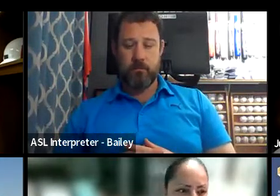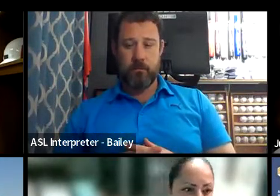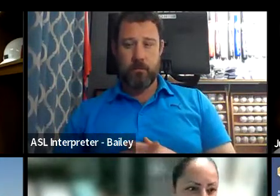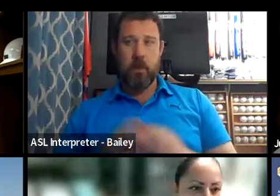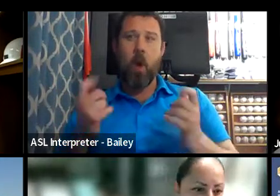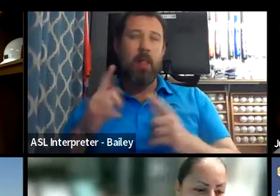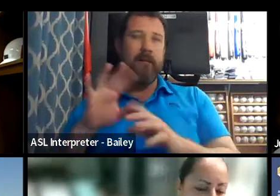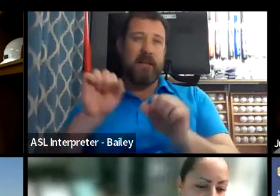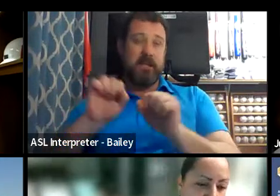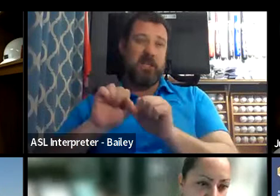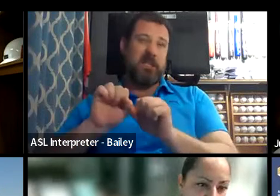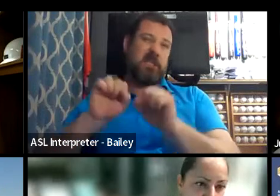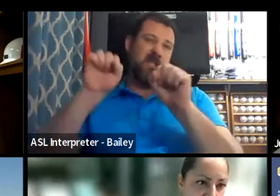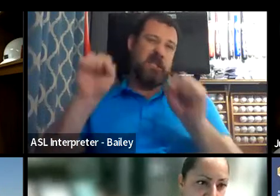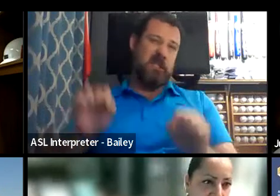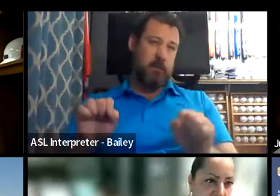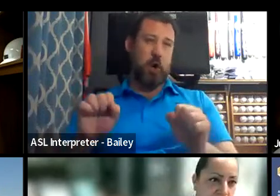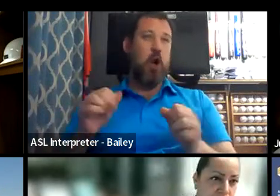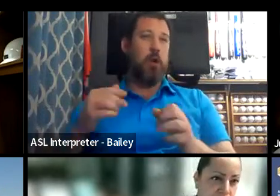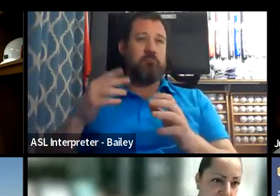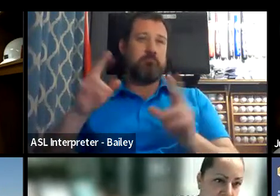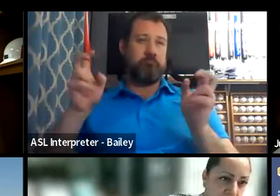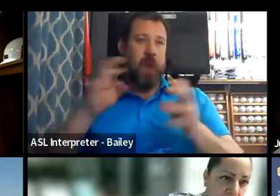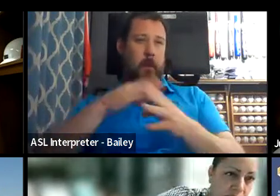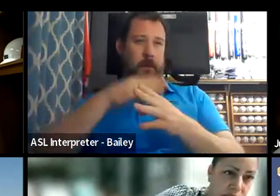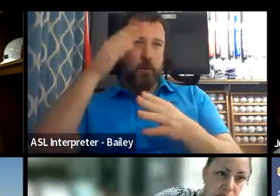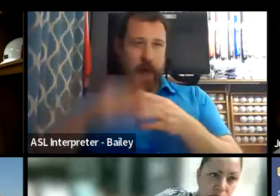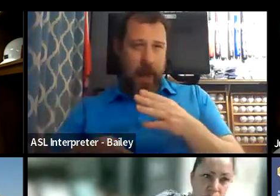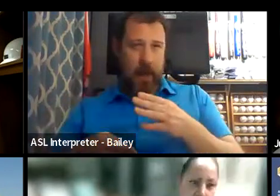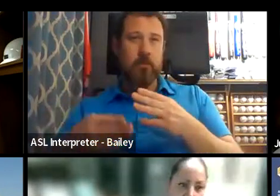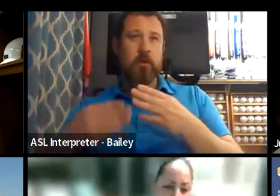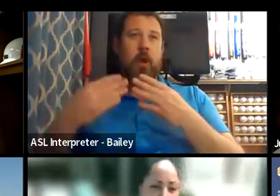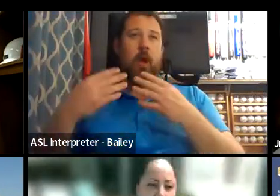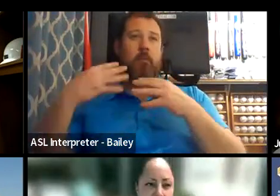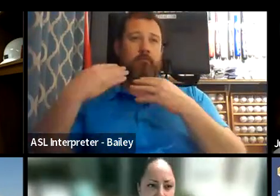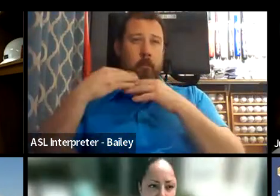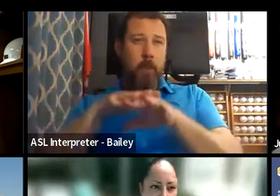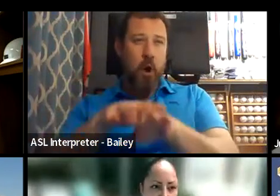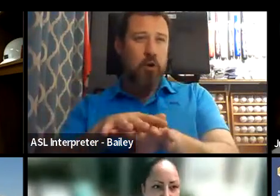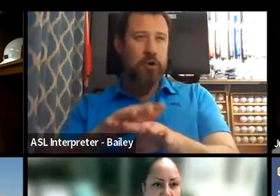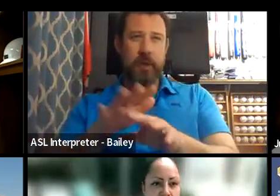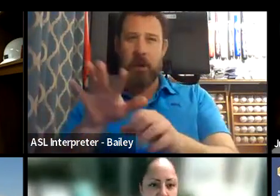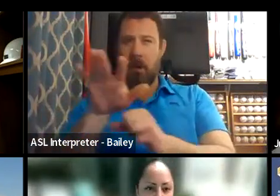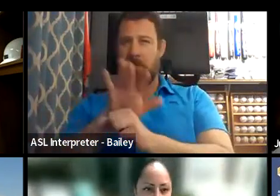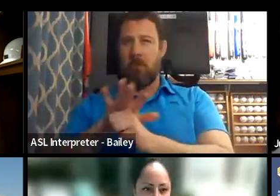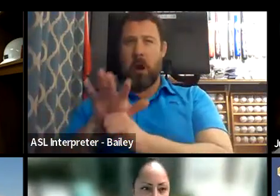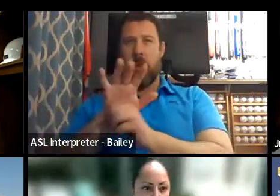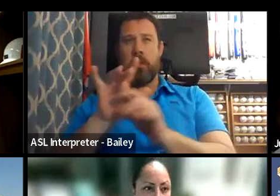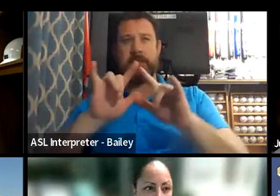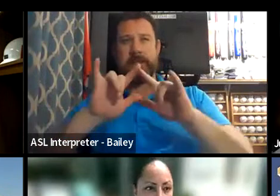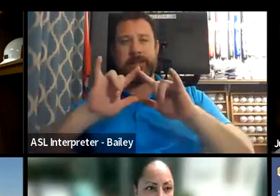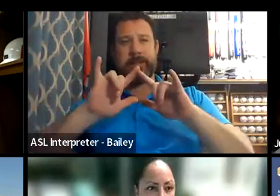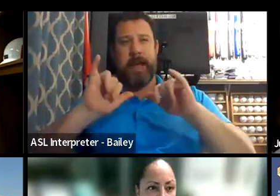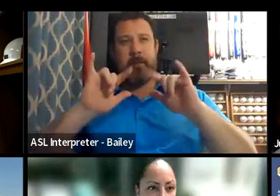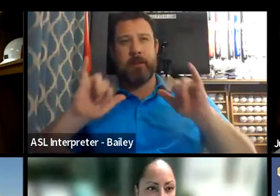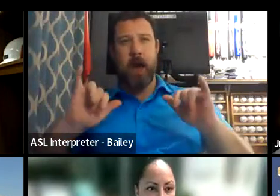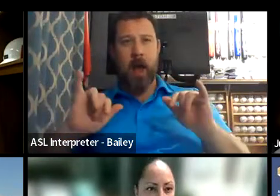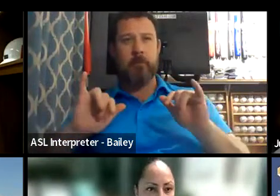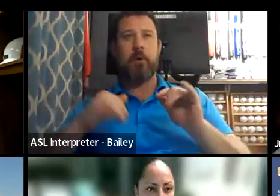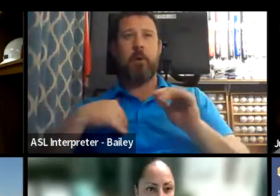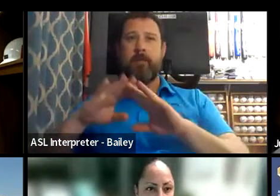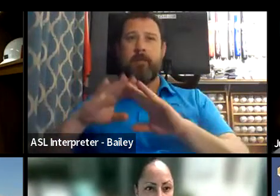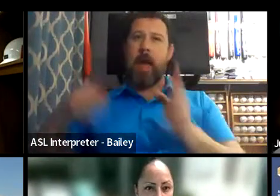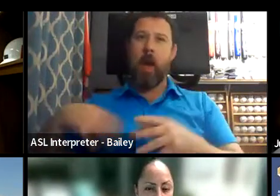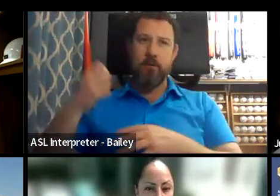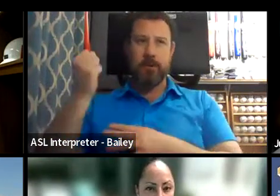systems are coming to a conclusion and merging roughly around the same time. When we have the housing moratorium,